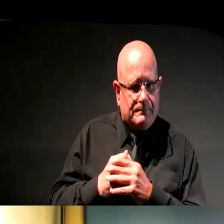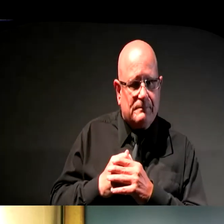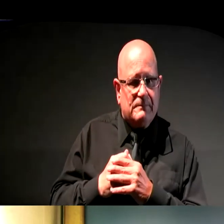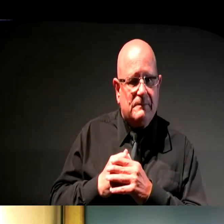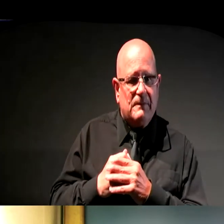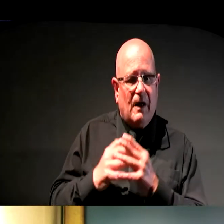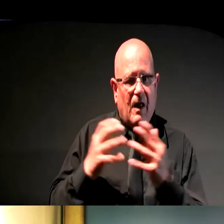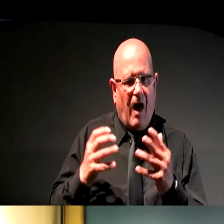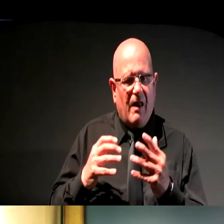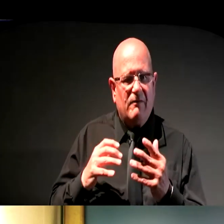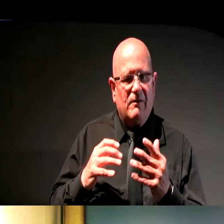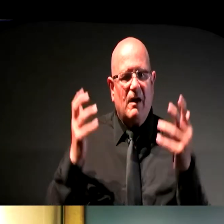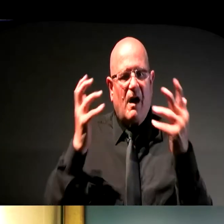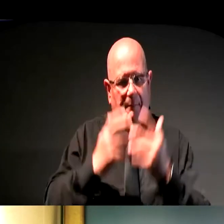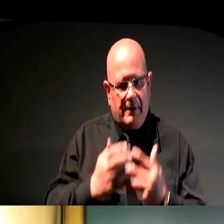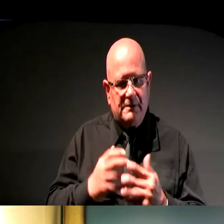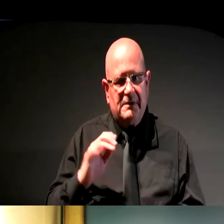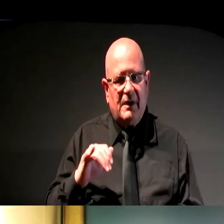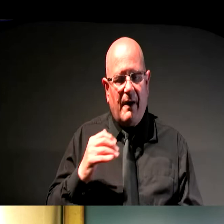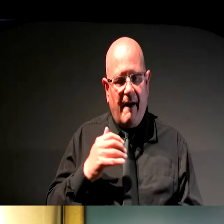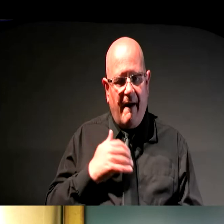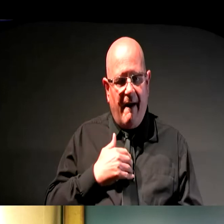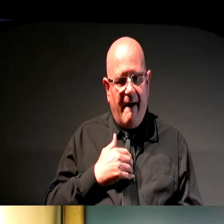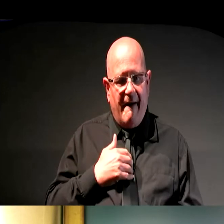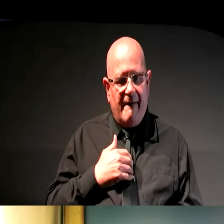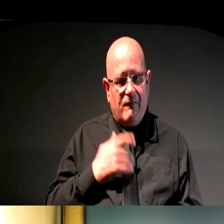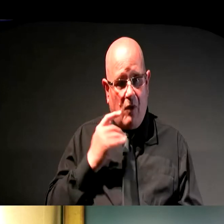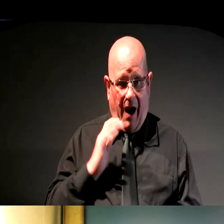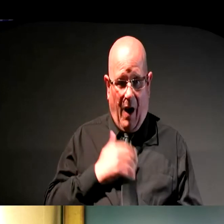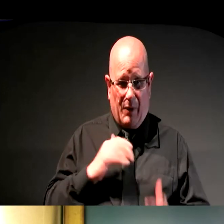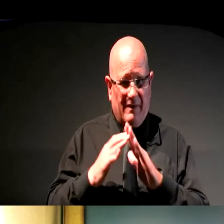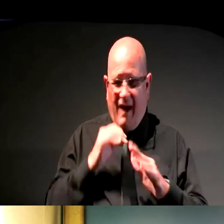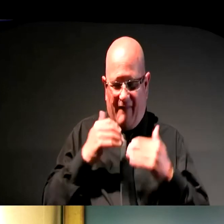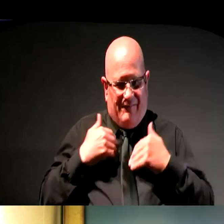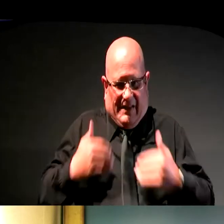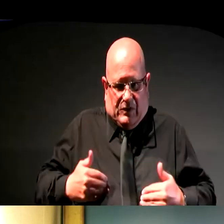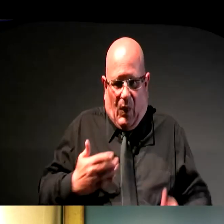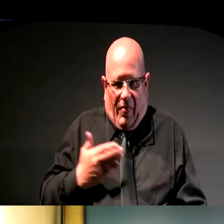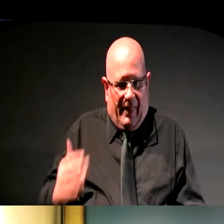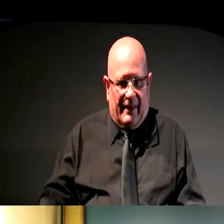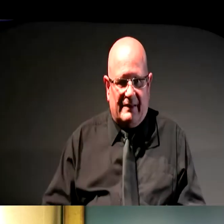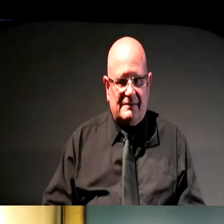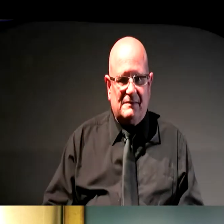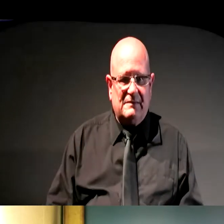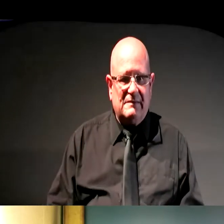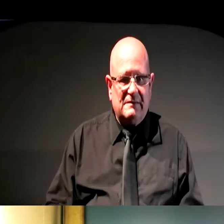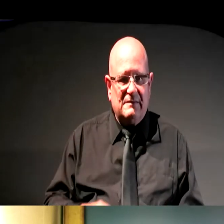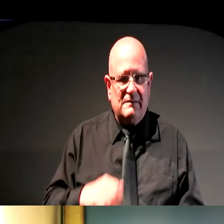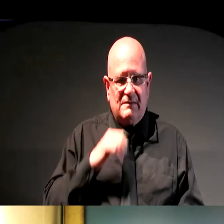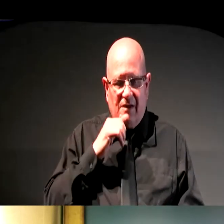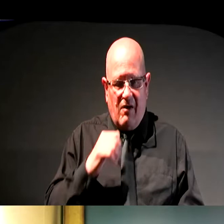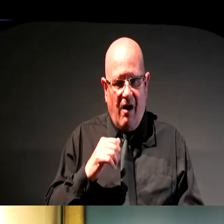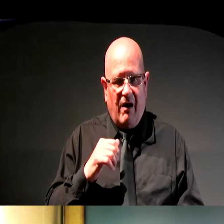the accommodations that somebody who's neurodiverse need, they aren't physical things. They're not tangible things. It's about